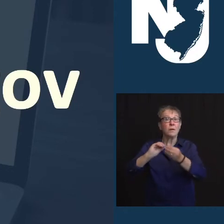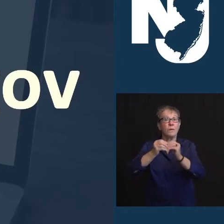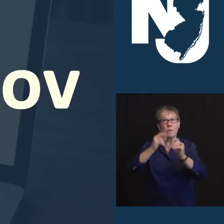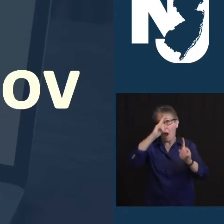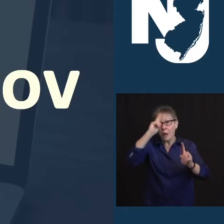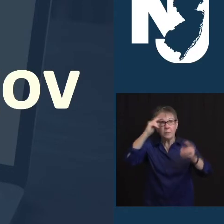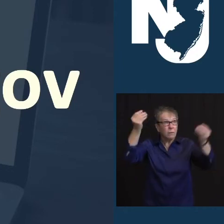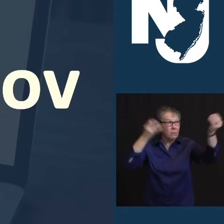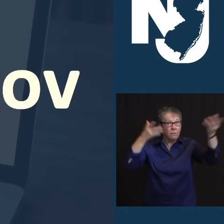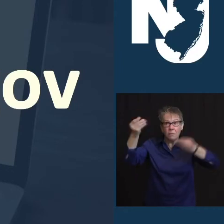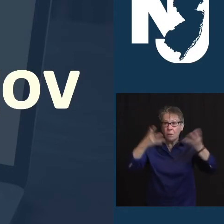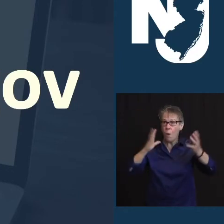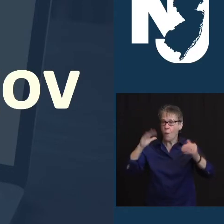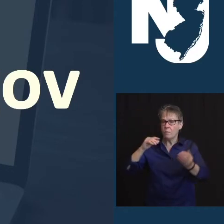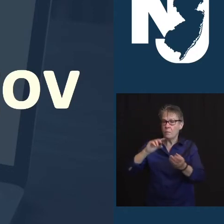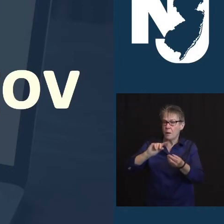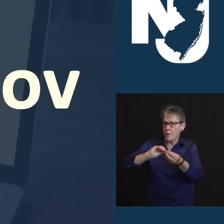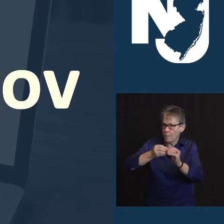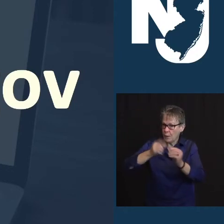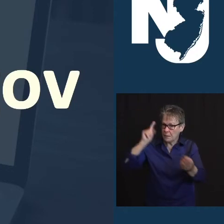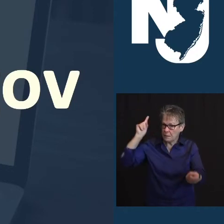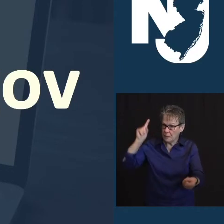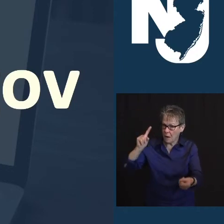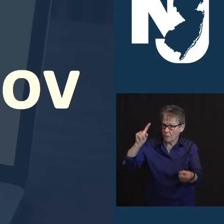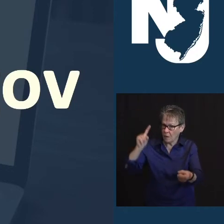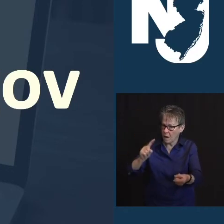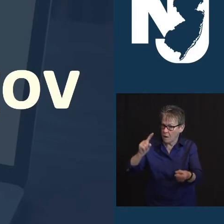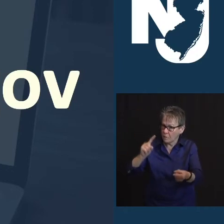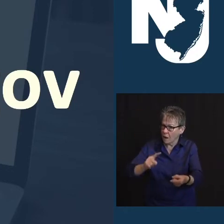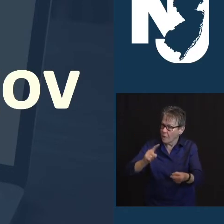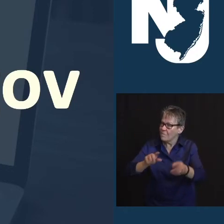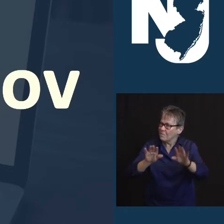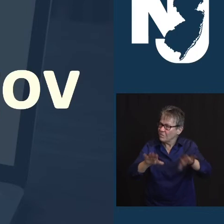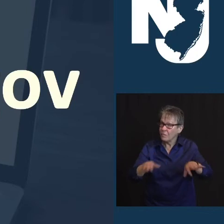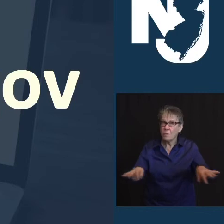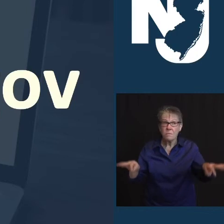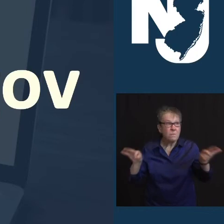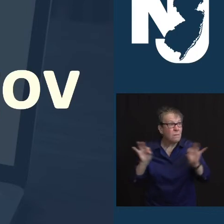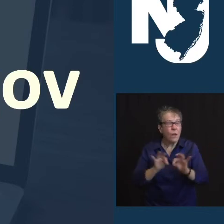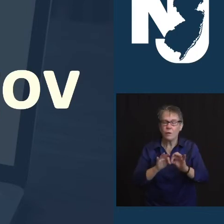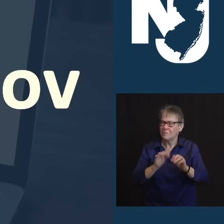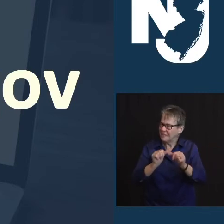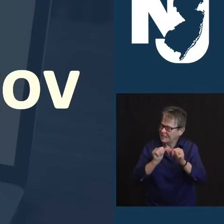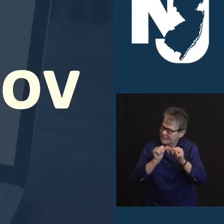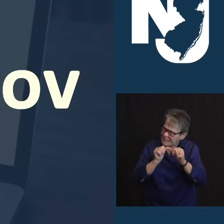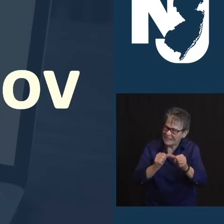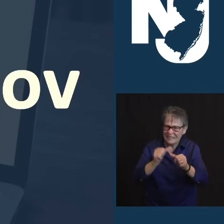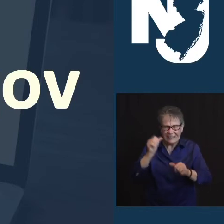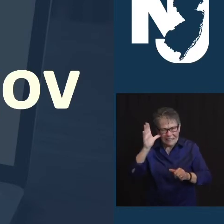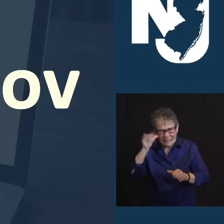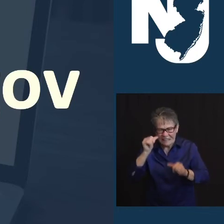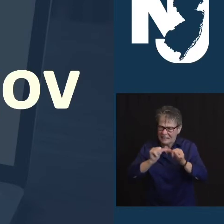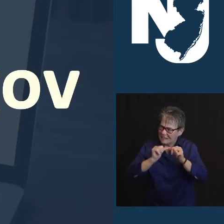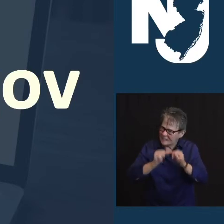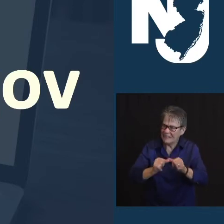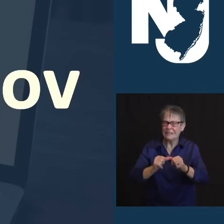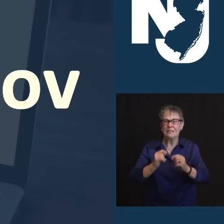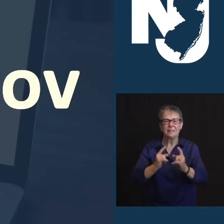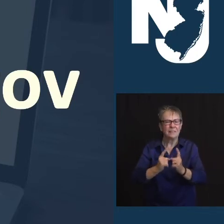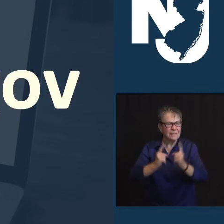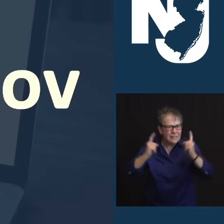and in maintaining the practices that have kept so many residents safe, keeping social distances, and wearing your